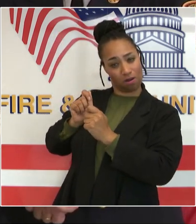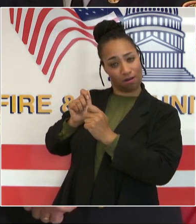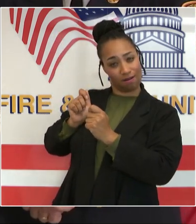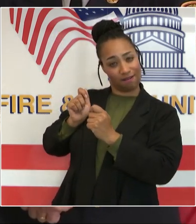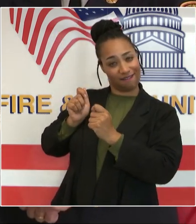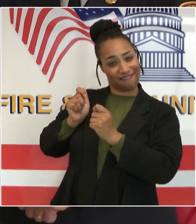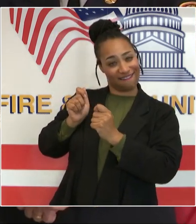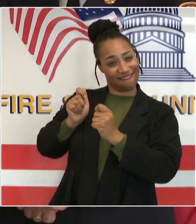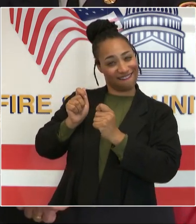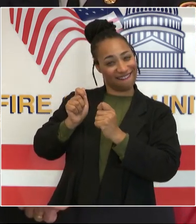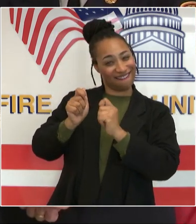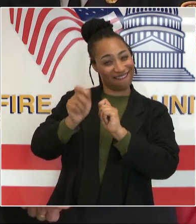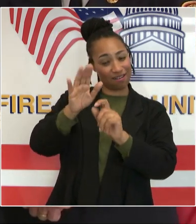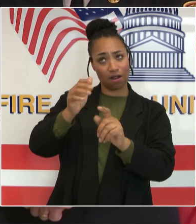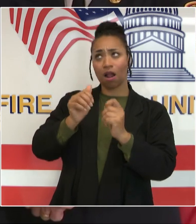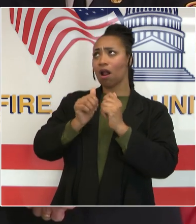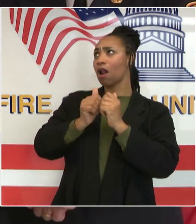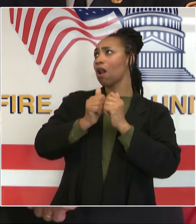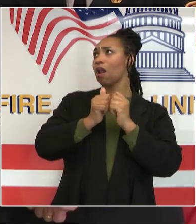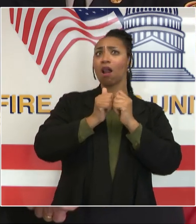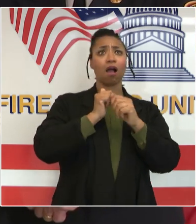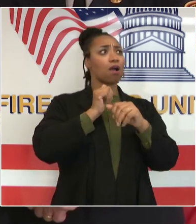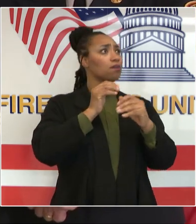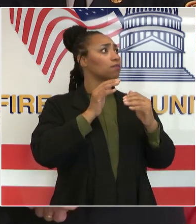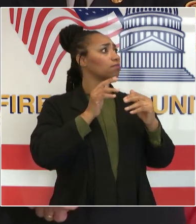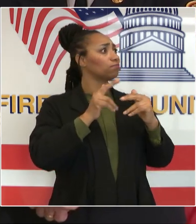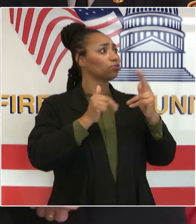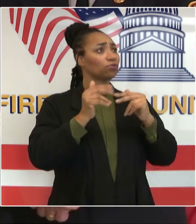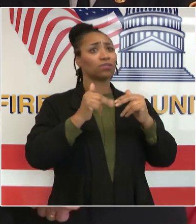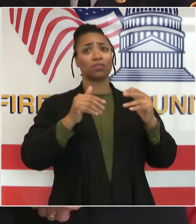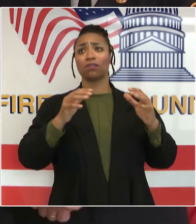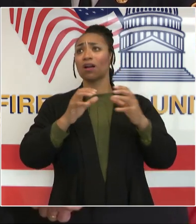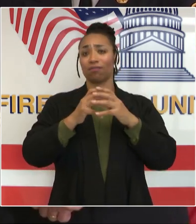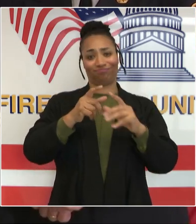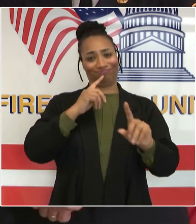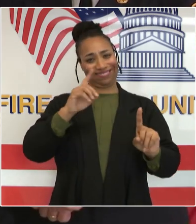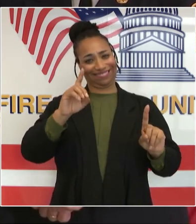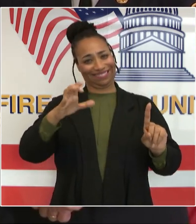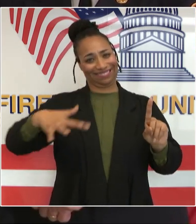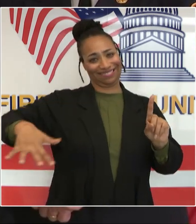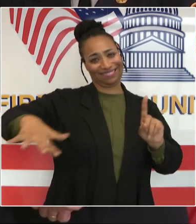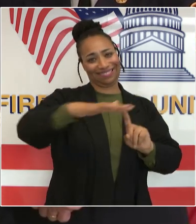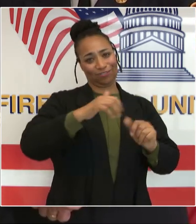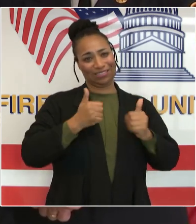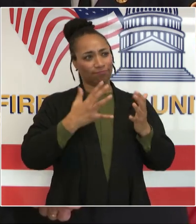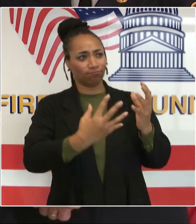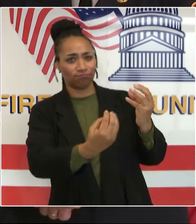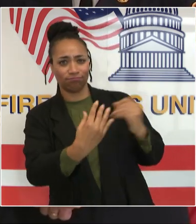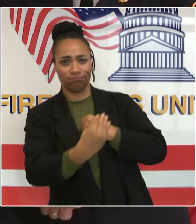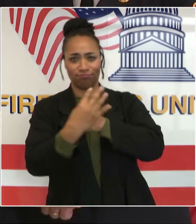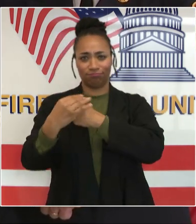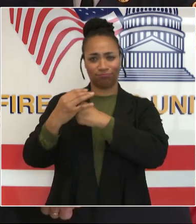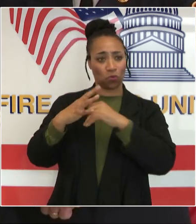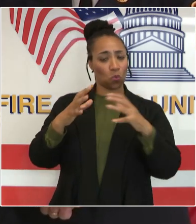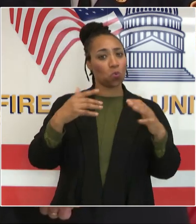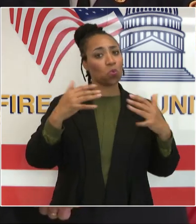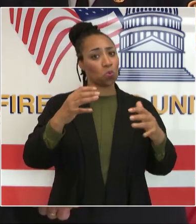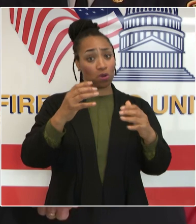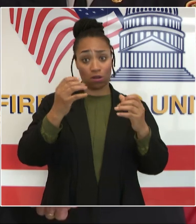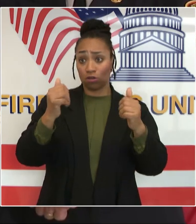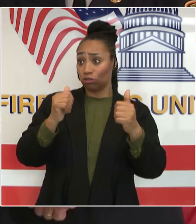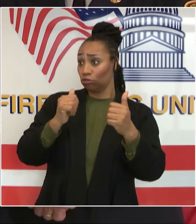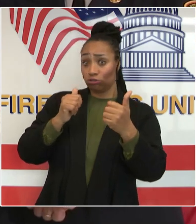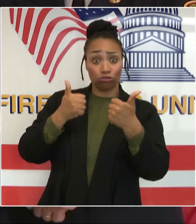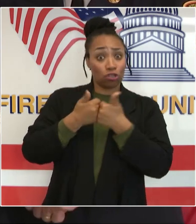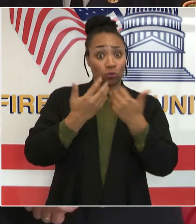we have an obligation, a charge to serve our community. This mission is baked into our new strategic plan, delivering